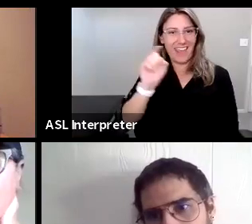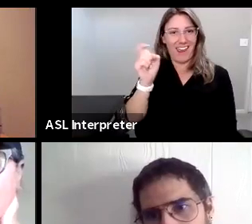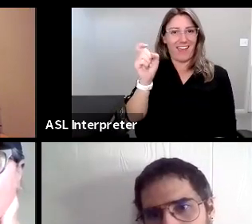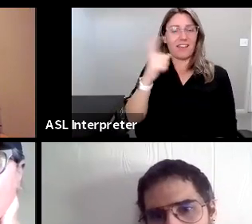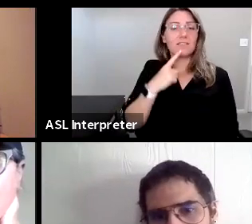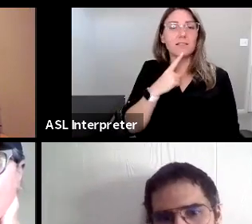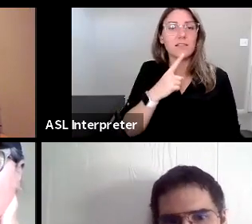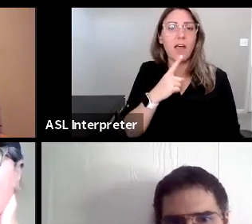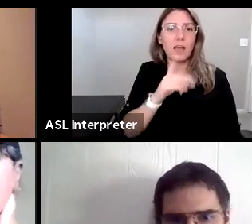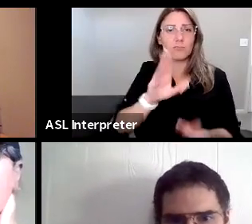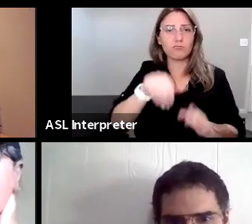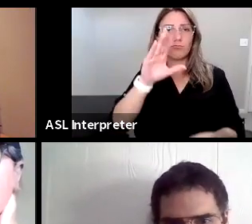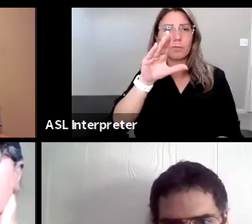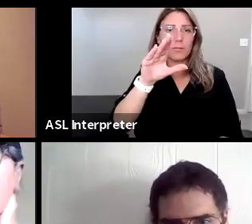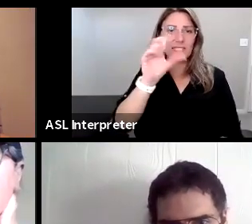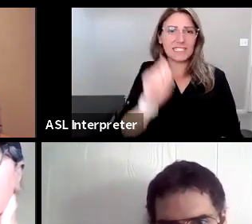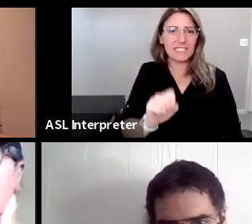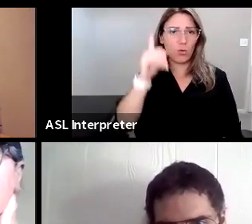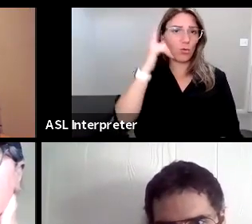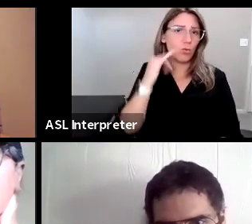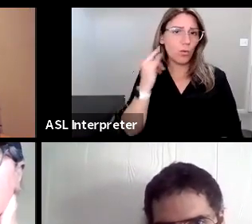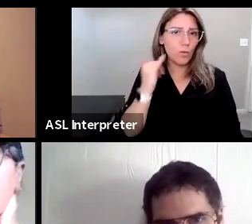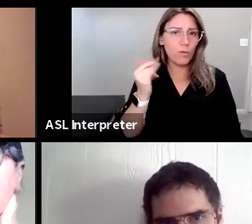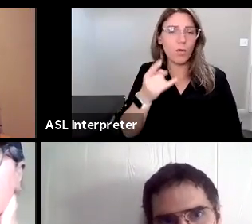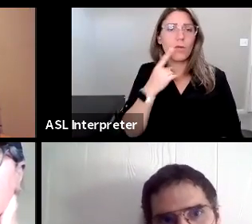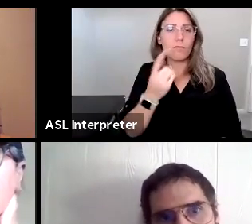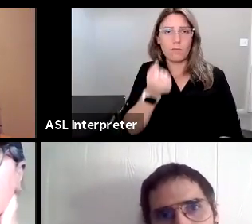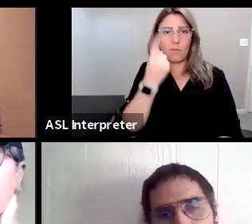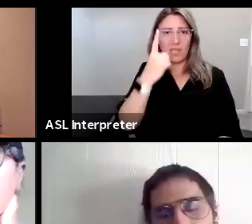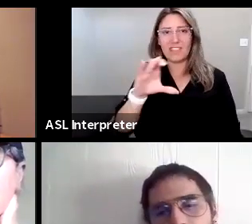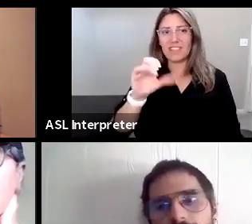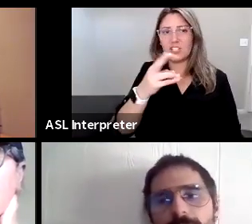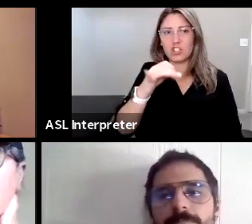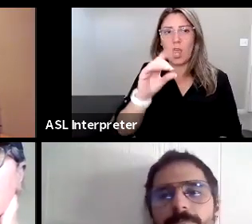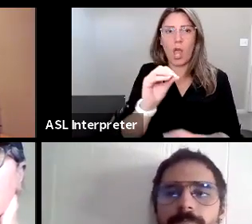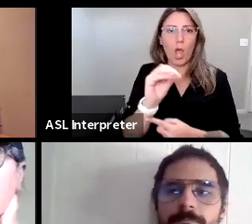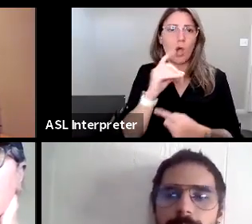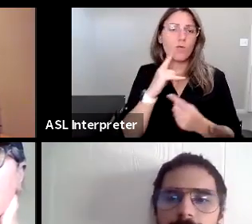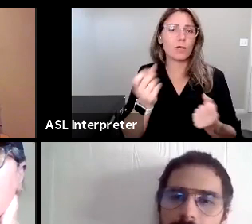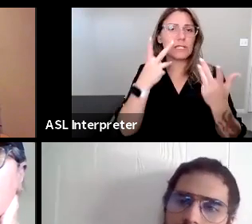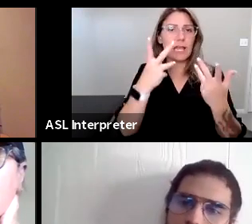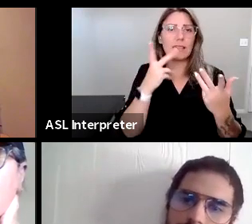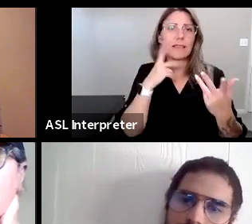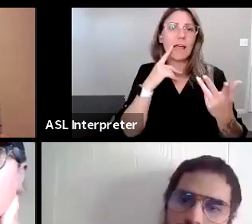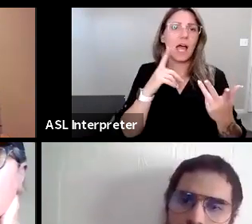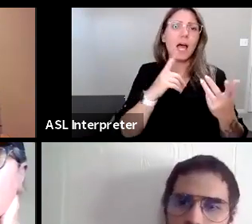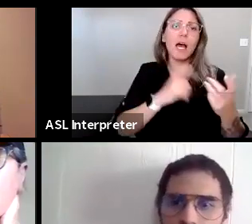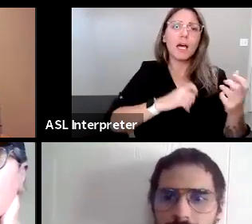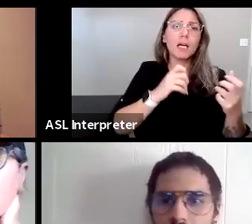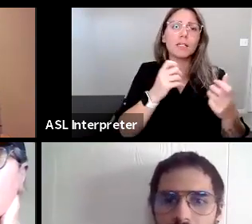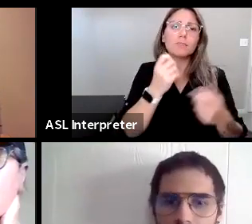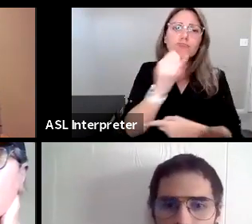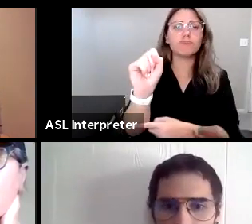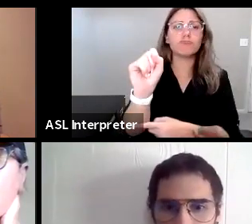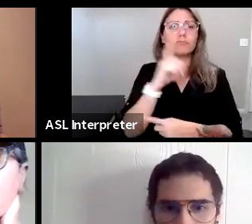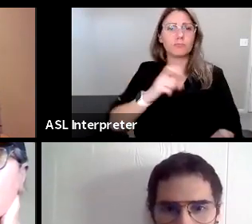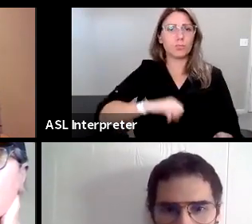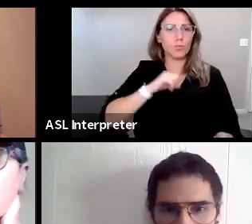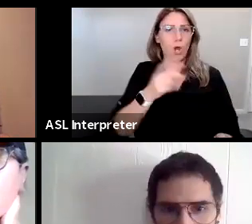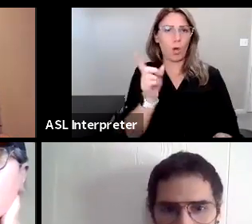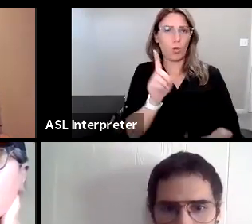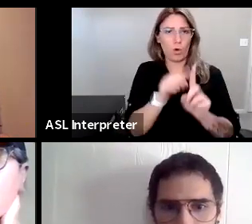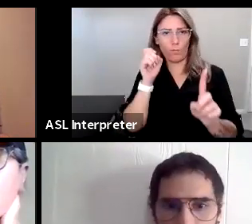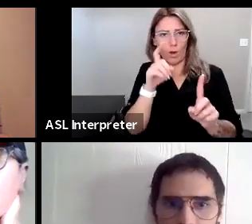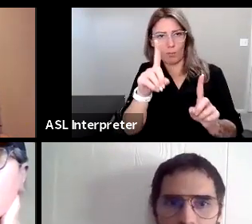California, and for me, my understanding was with the Chicano term, there was a lot of movement to be that pride of where you're coming from and your